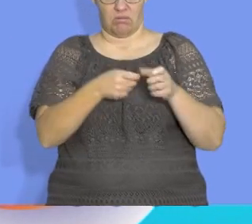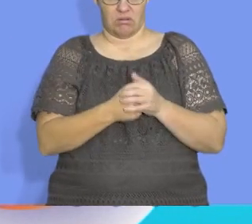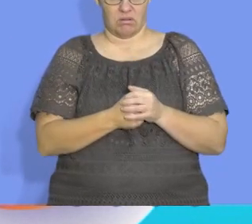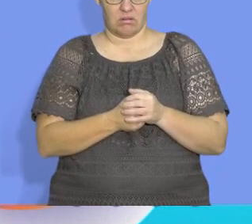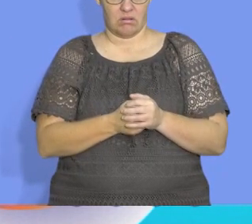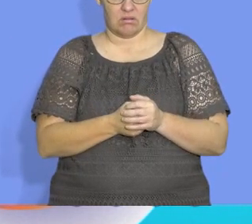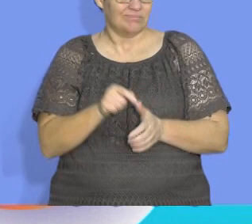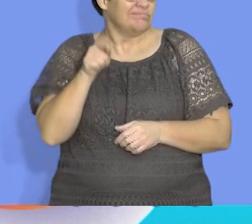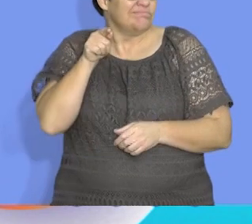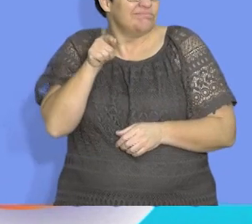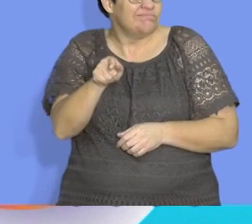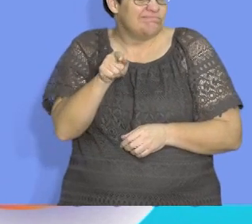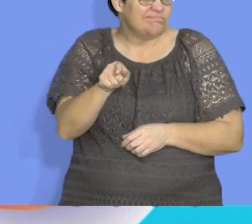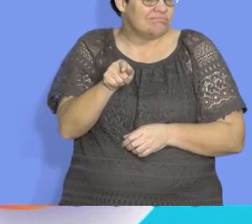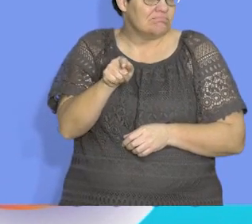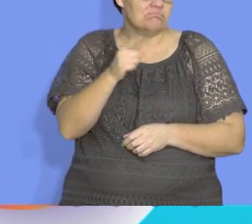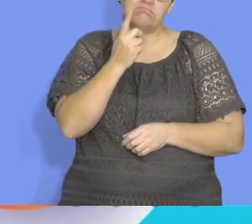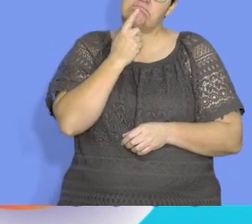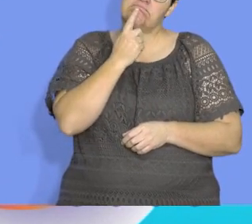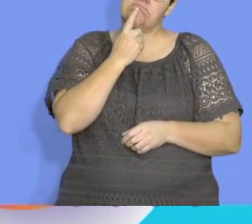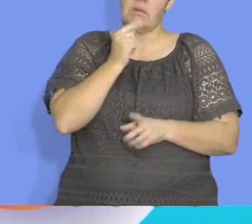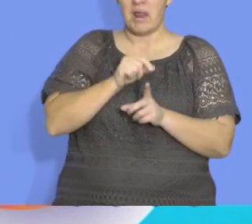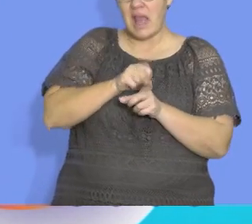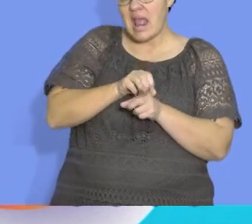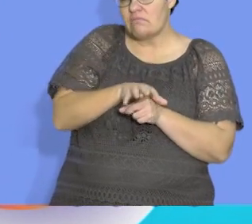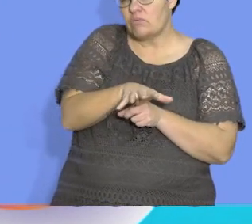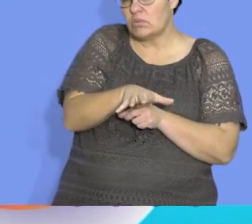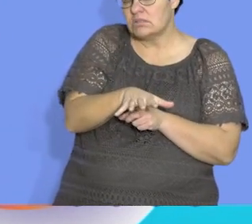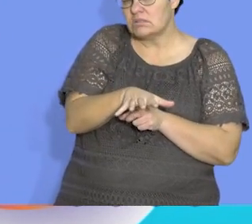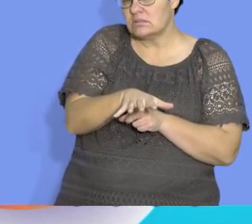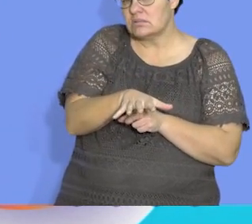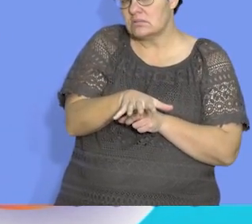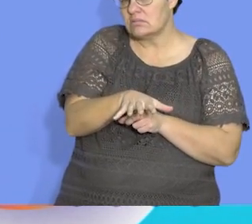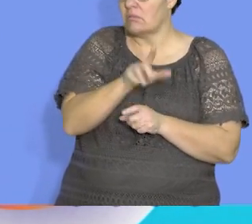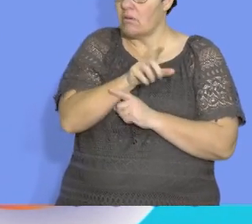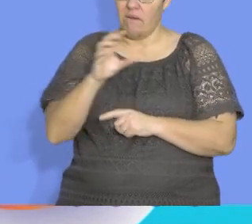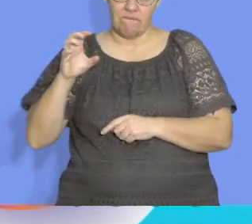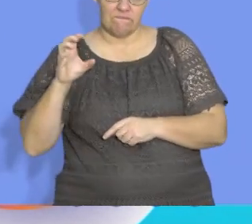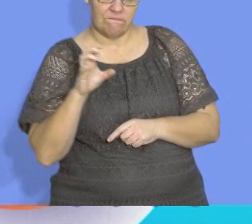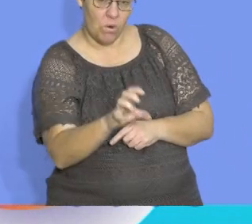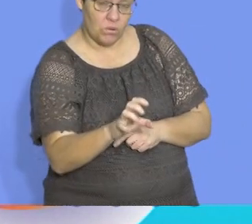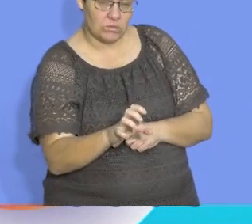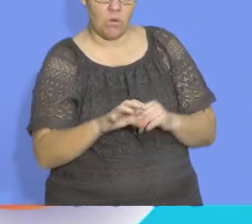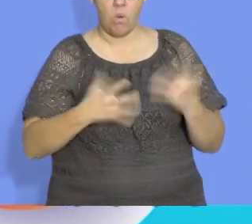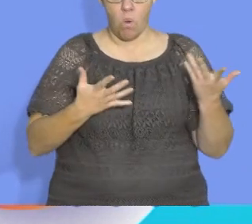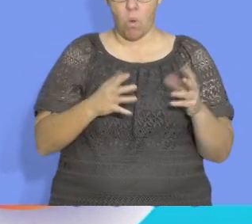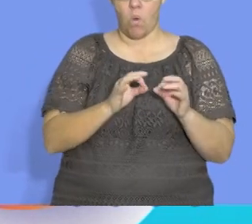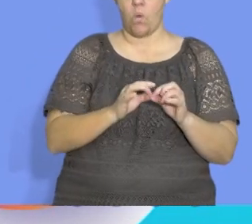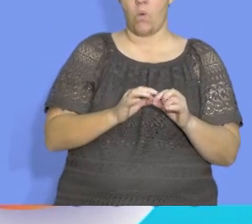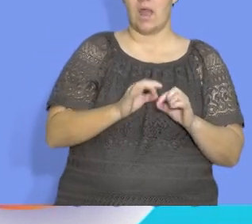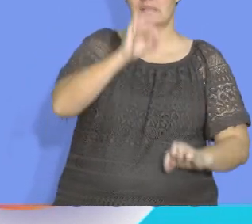did he have the influence over? Was it the force or was it the